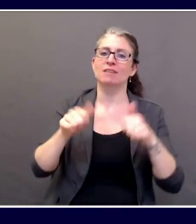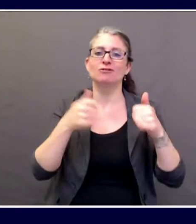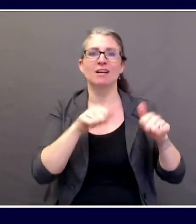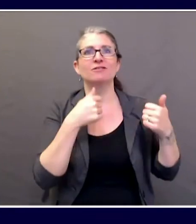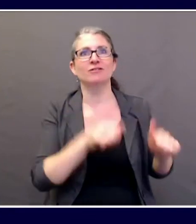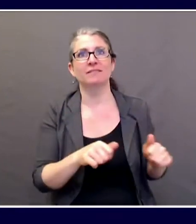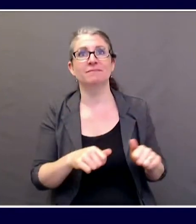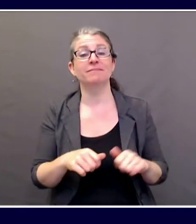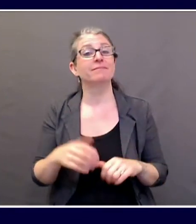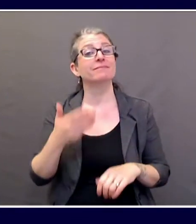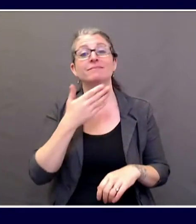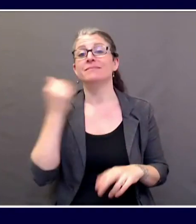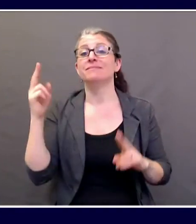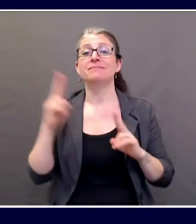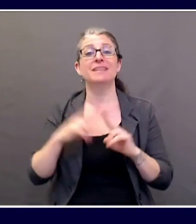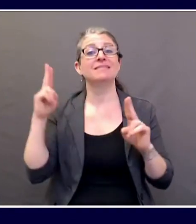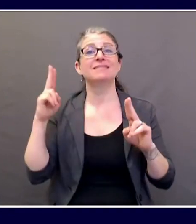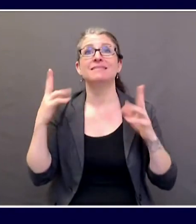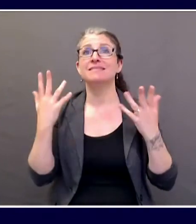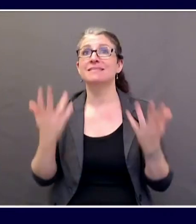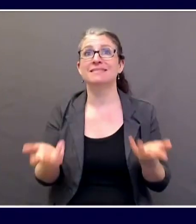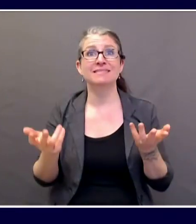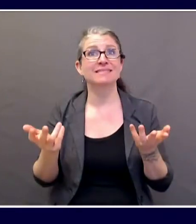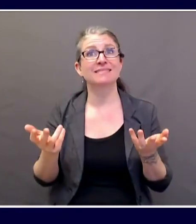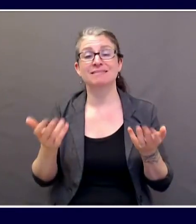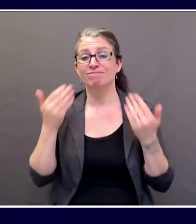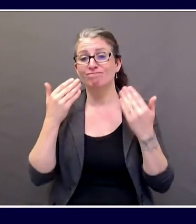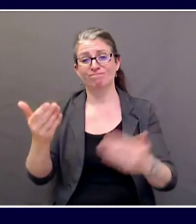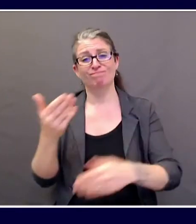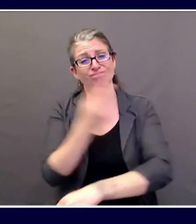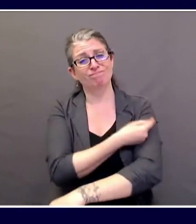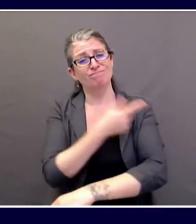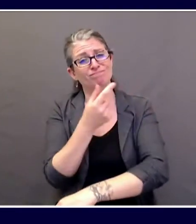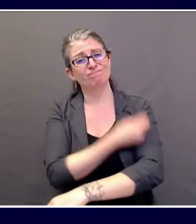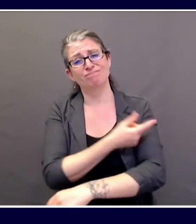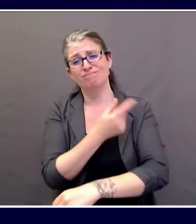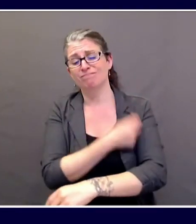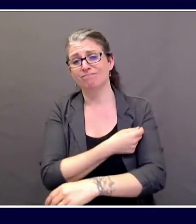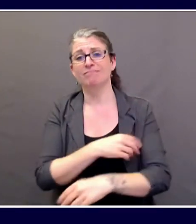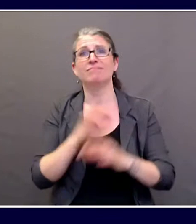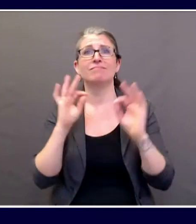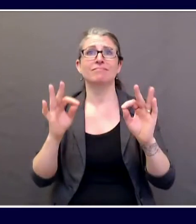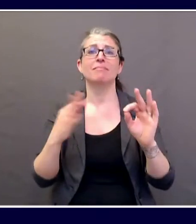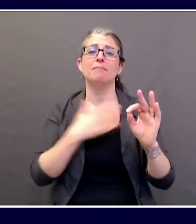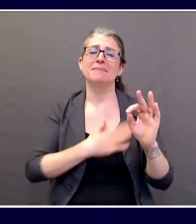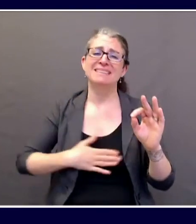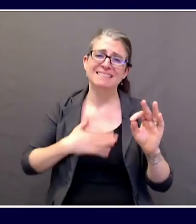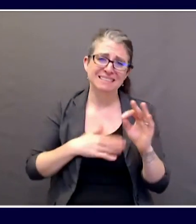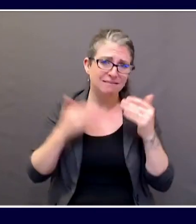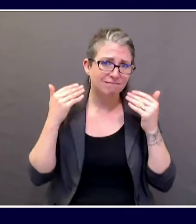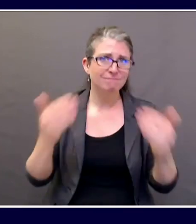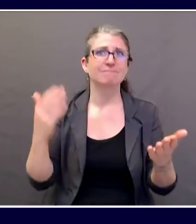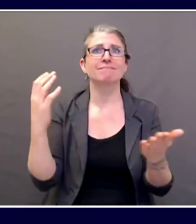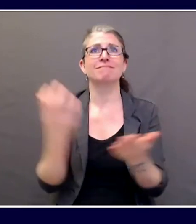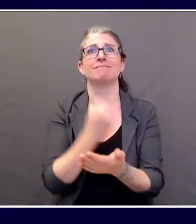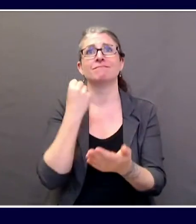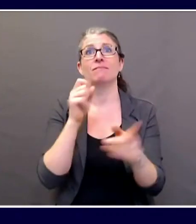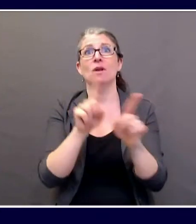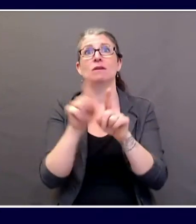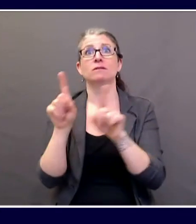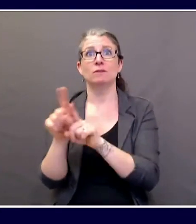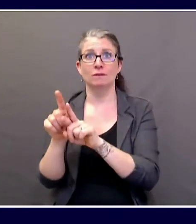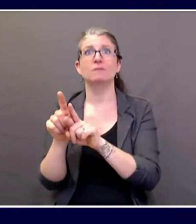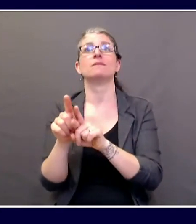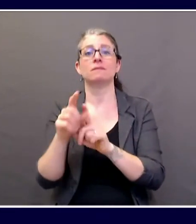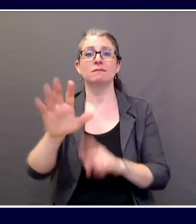surest way out of this dark tunnel. I want to urge everyone to do so and keep sending in your questions. From time to time, we'll take a